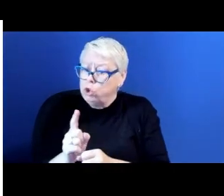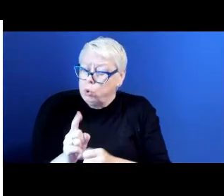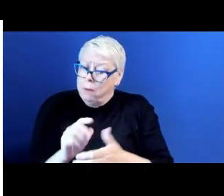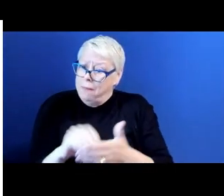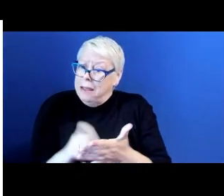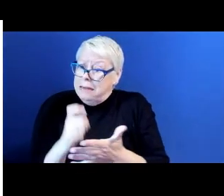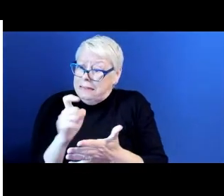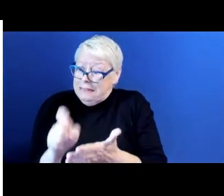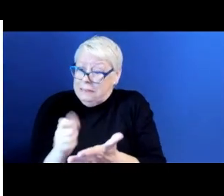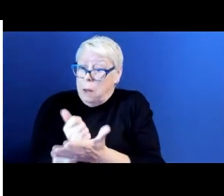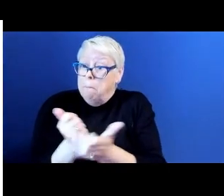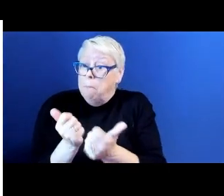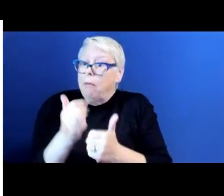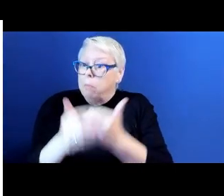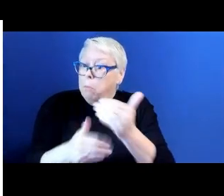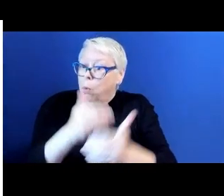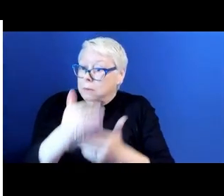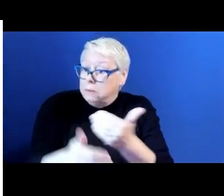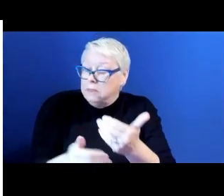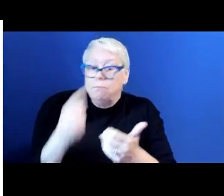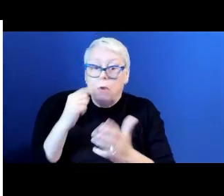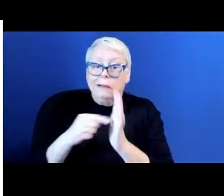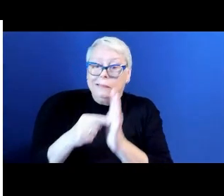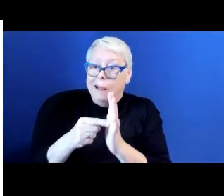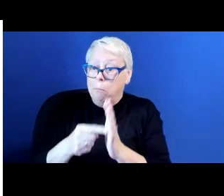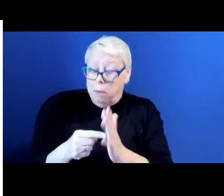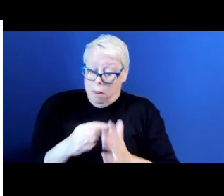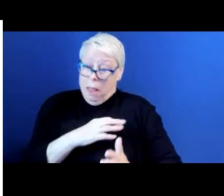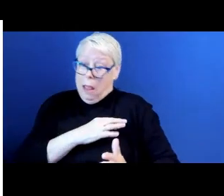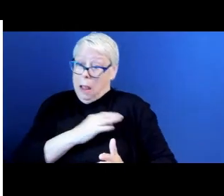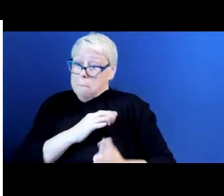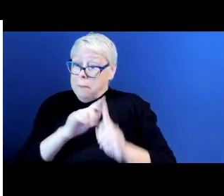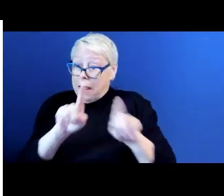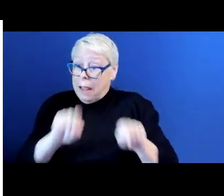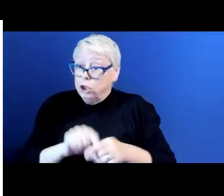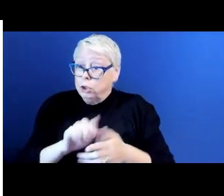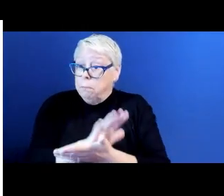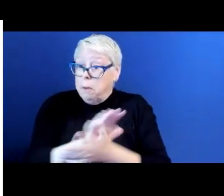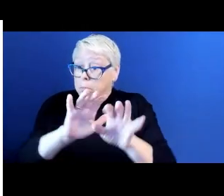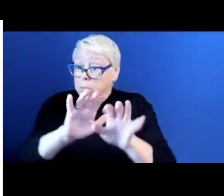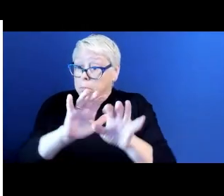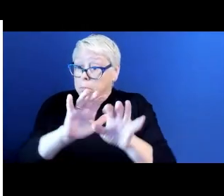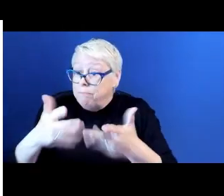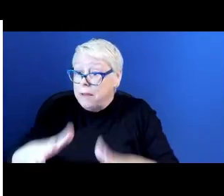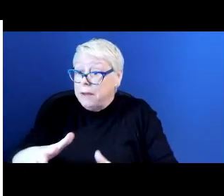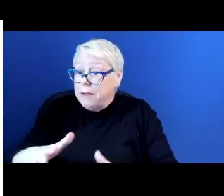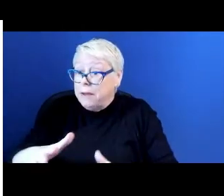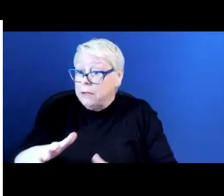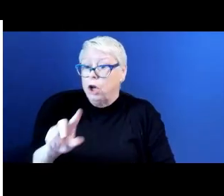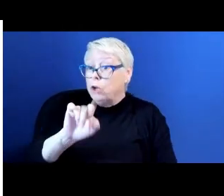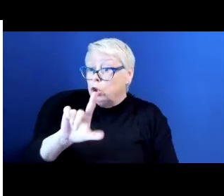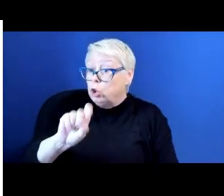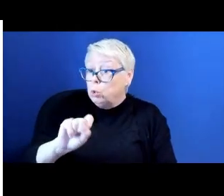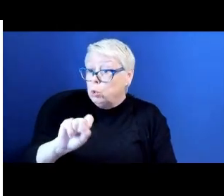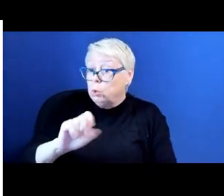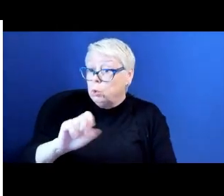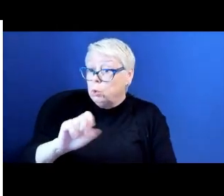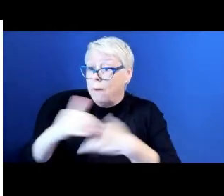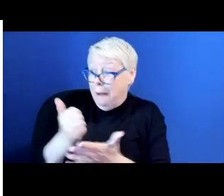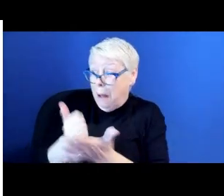needs such as completing applications, navigating online tools, printing on mailing